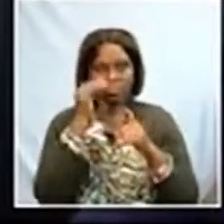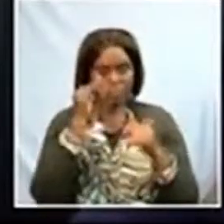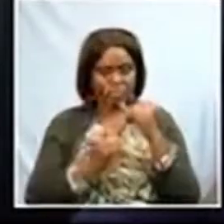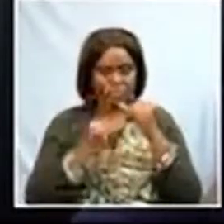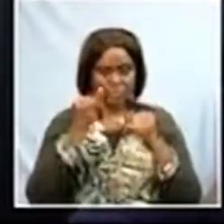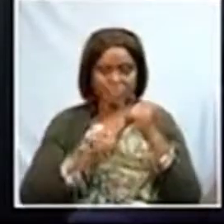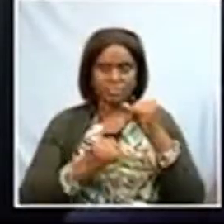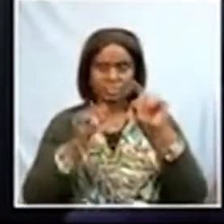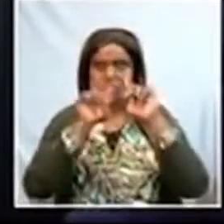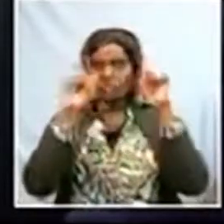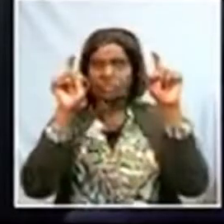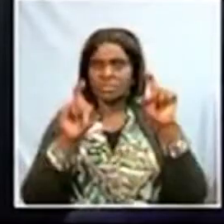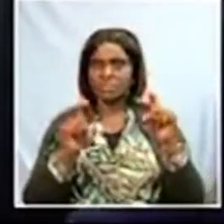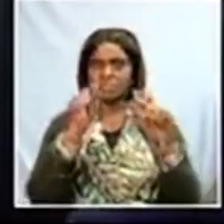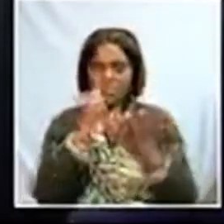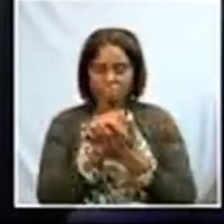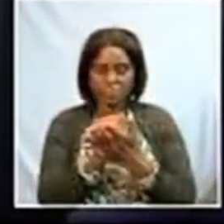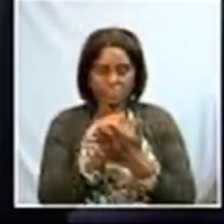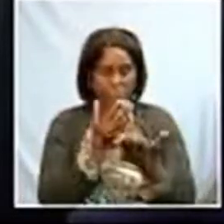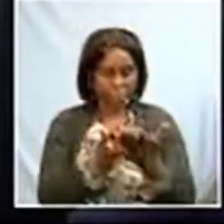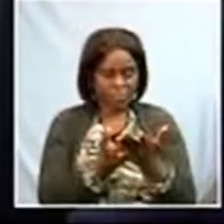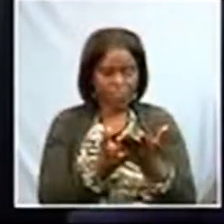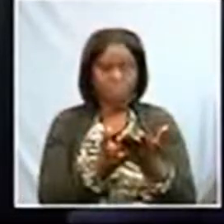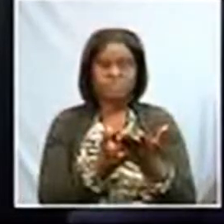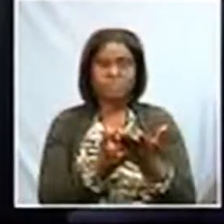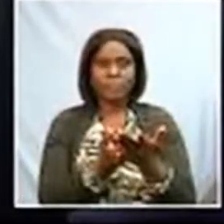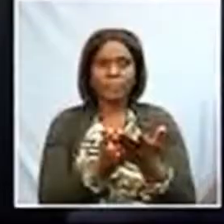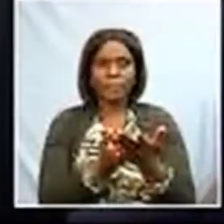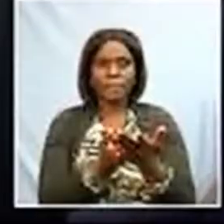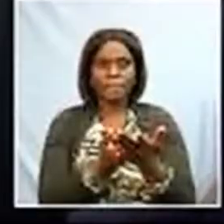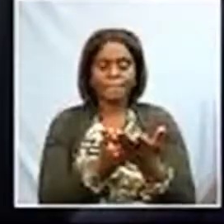completion certificate that is